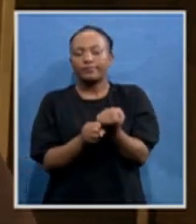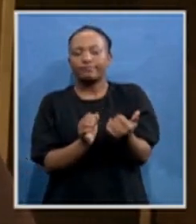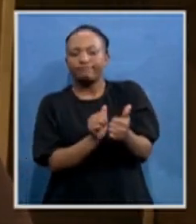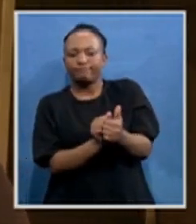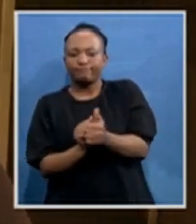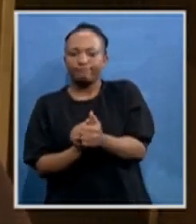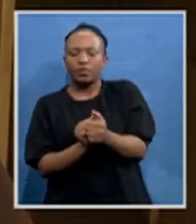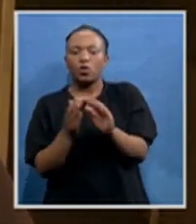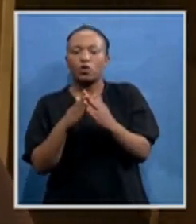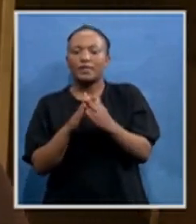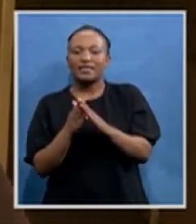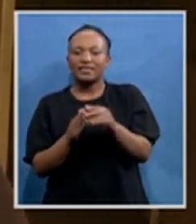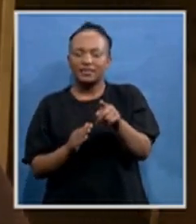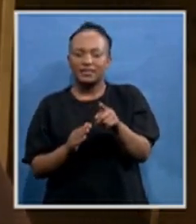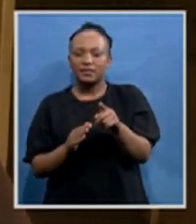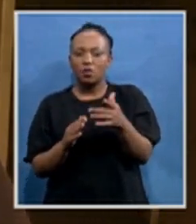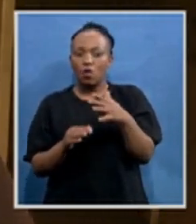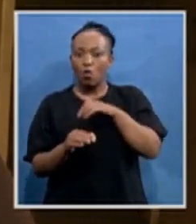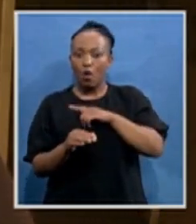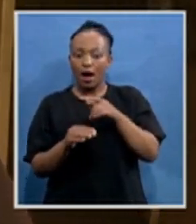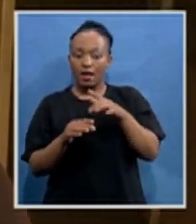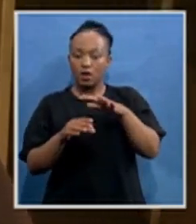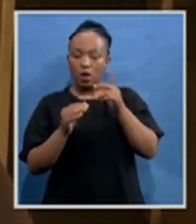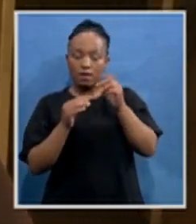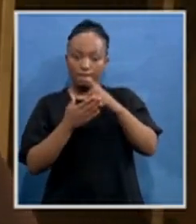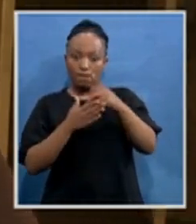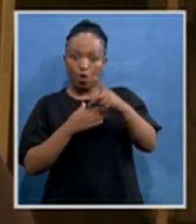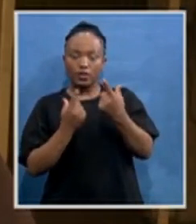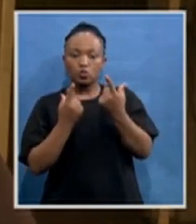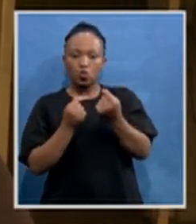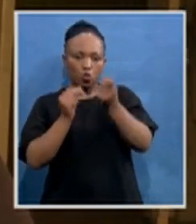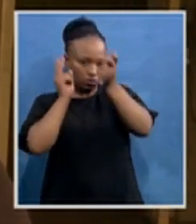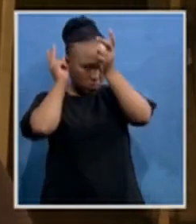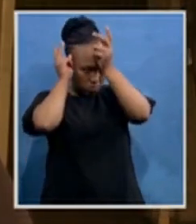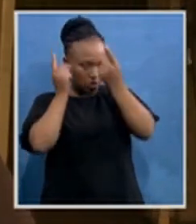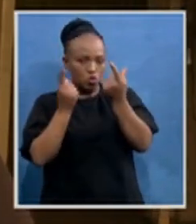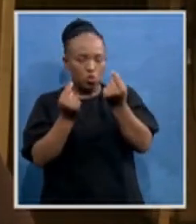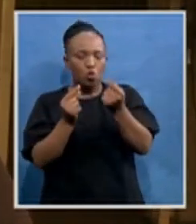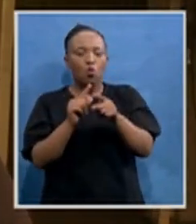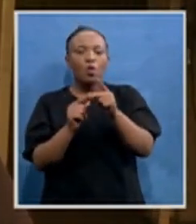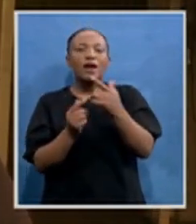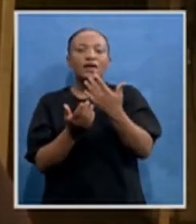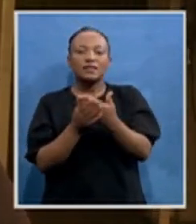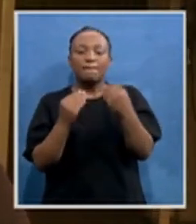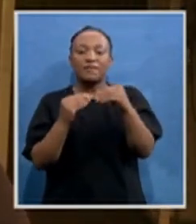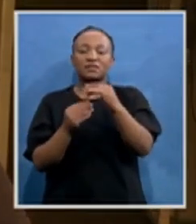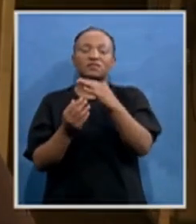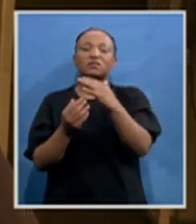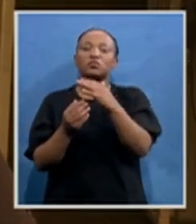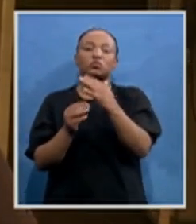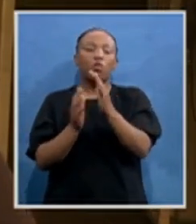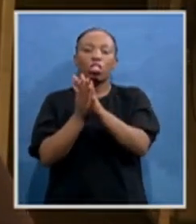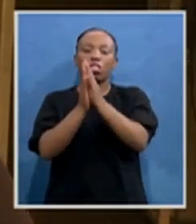offender projects will be run. As you said there, it could take away business elsewhere, but the idea is to work in conjunction with